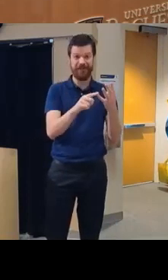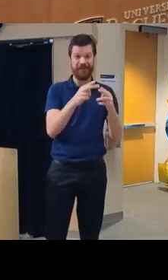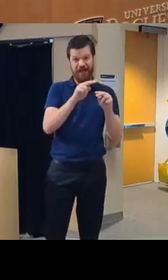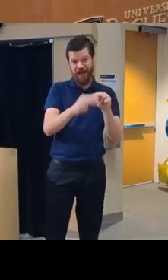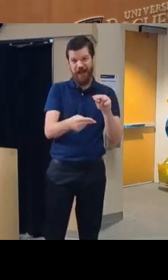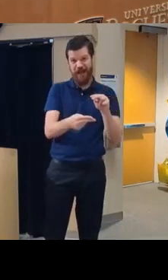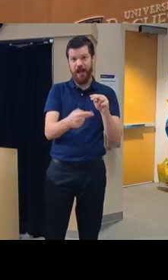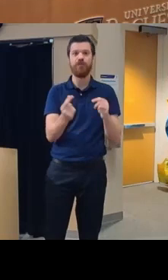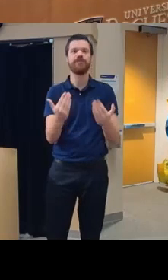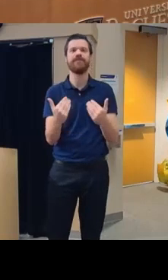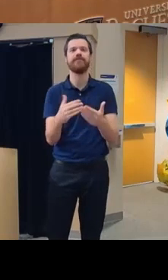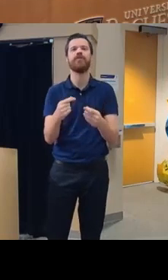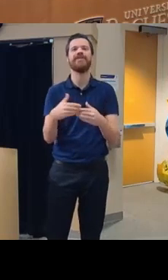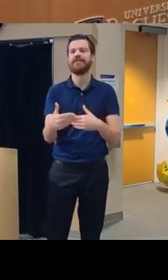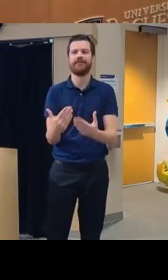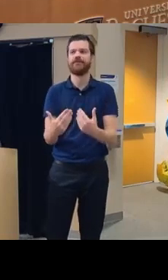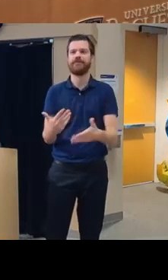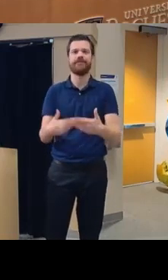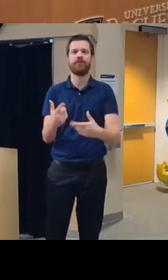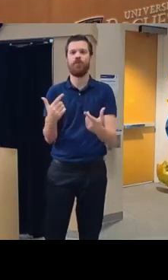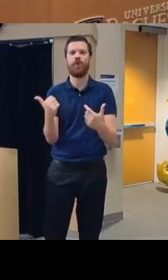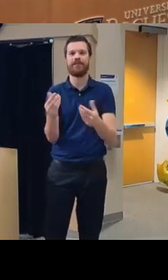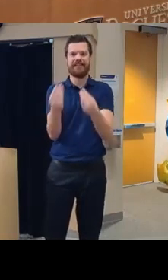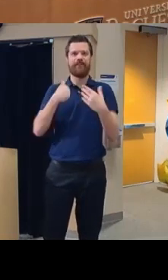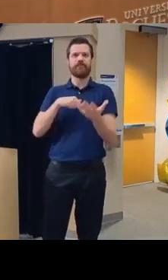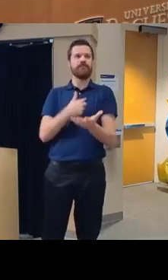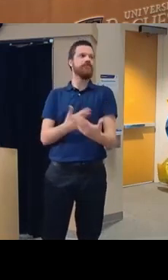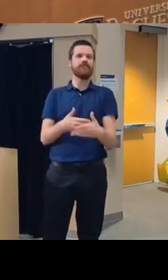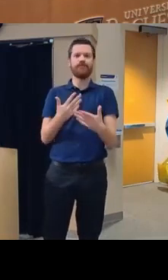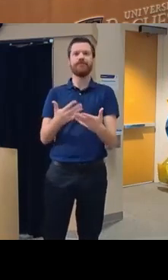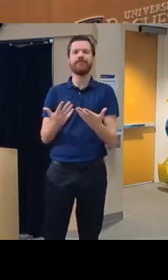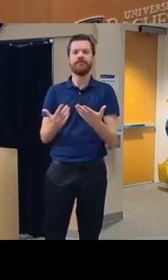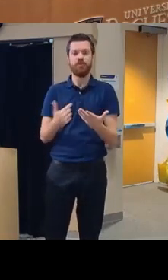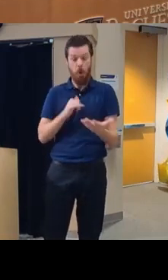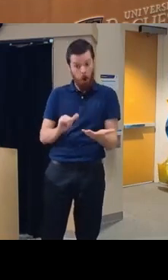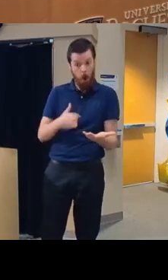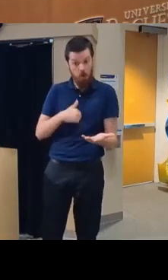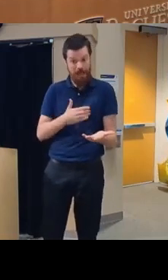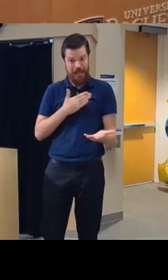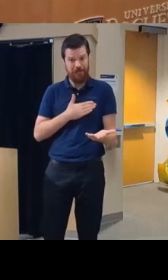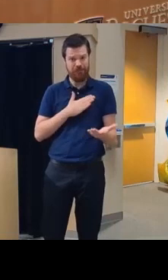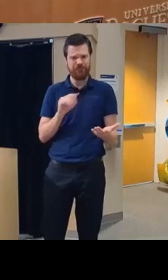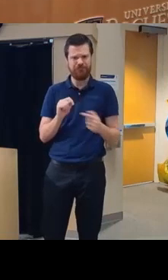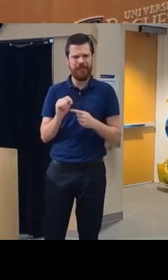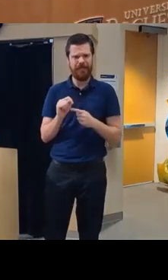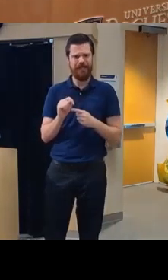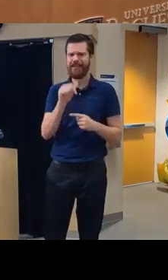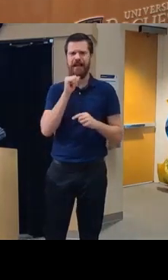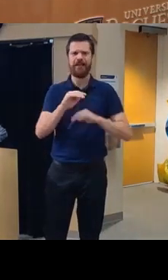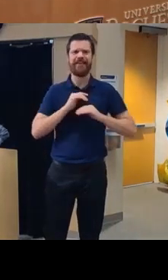like, what do you got now? Like, what else are you giving me? Like, this is like, okay, we're happy, but like, it's not addressing